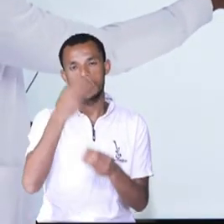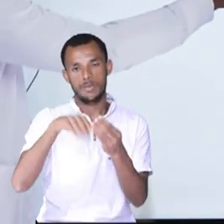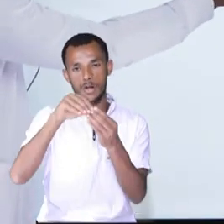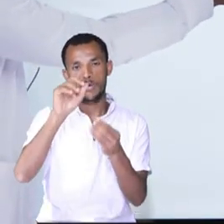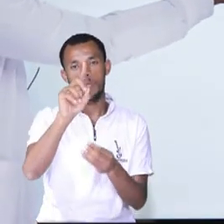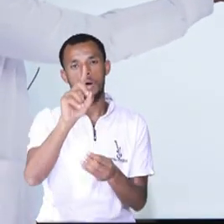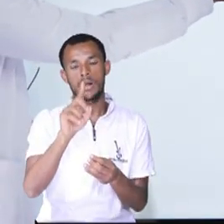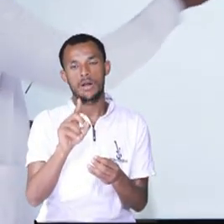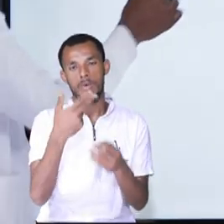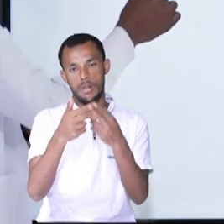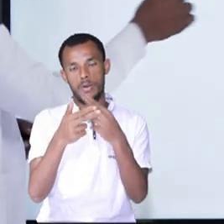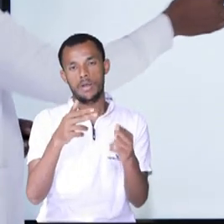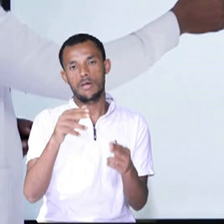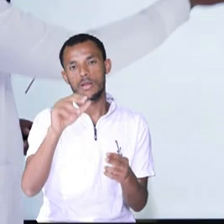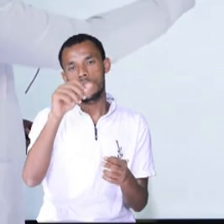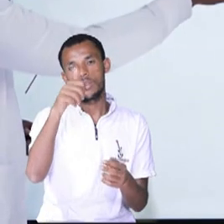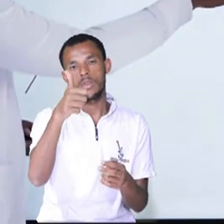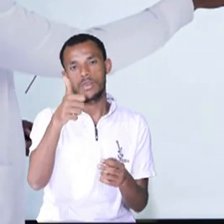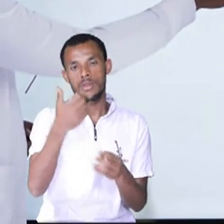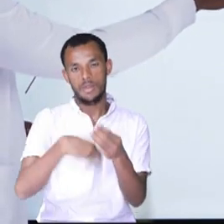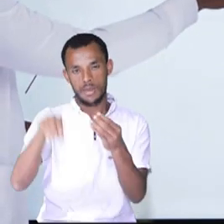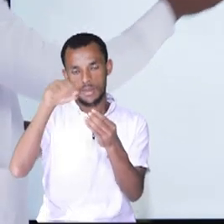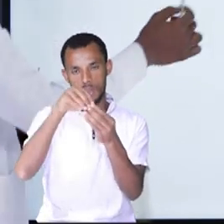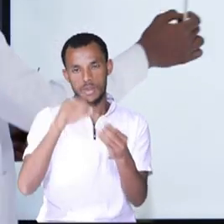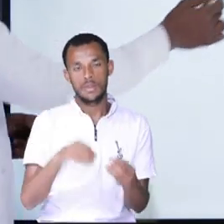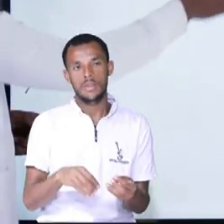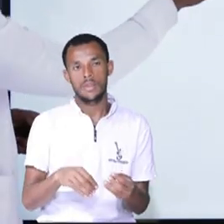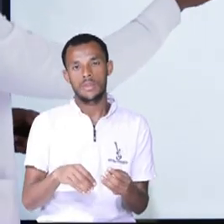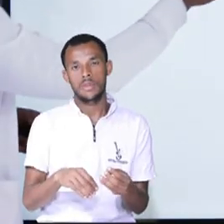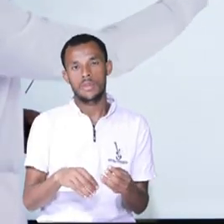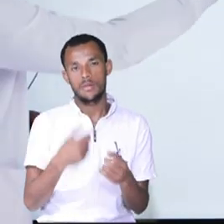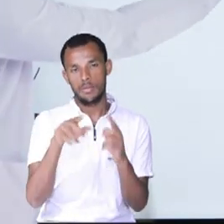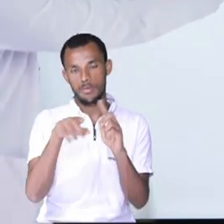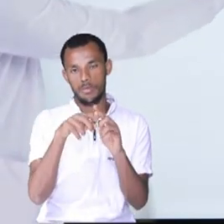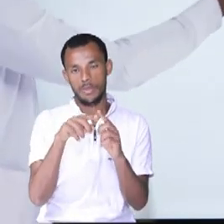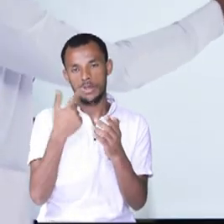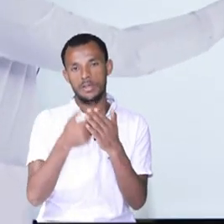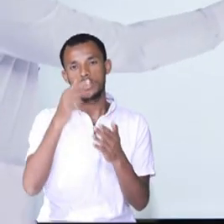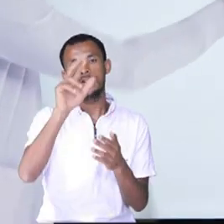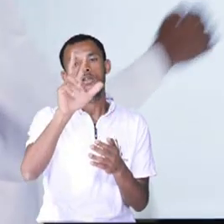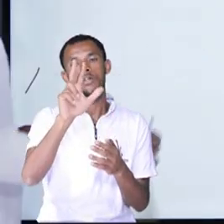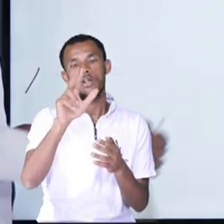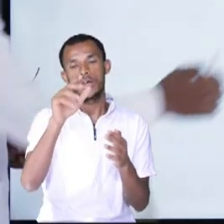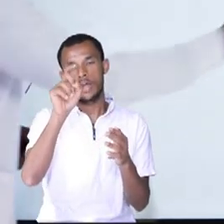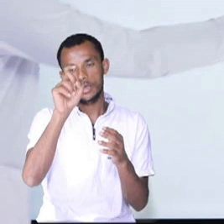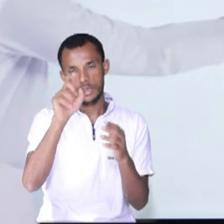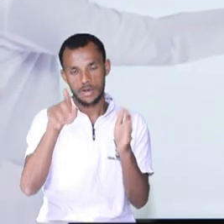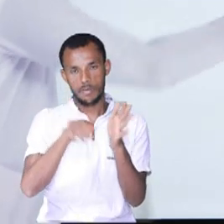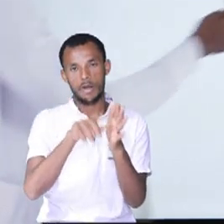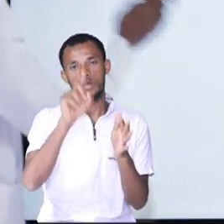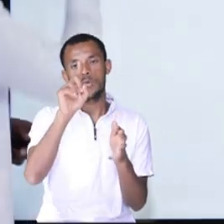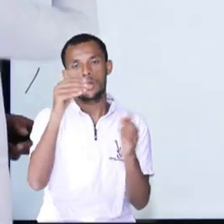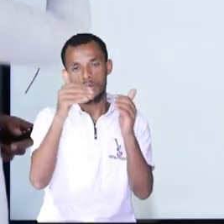1 multiplied by 10 plus, the sign is plus, and these 3 multiply x minus 1